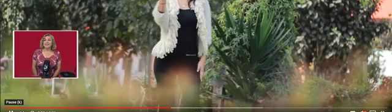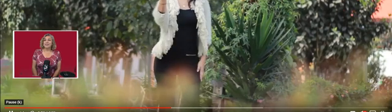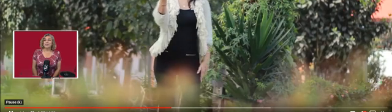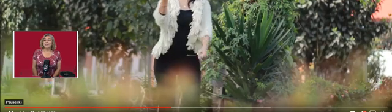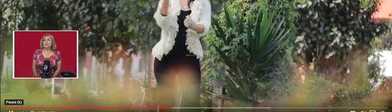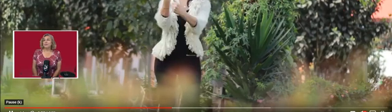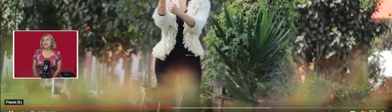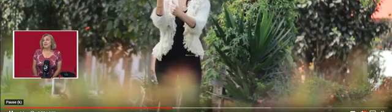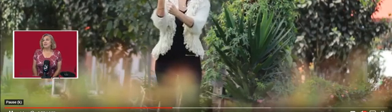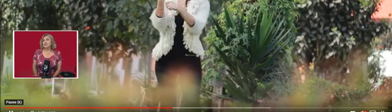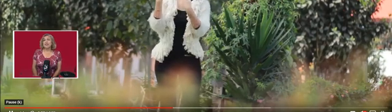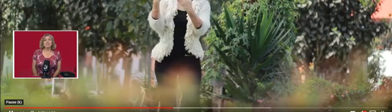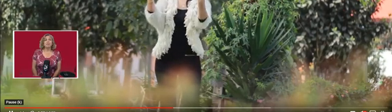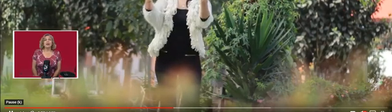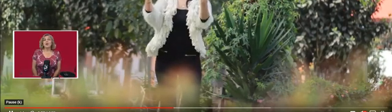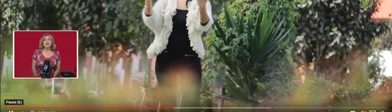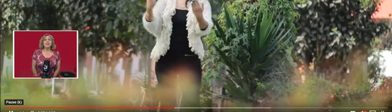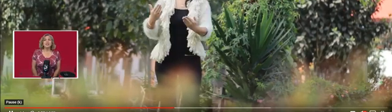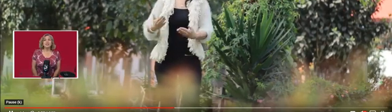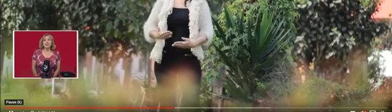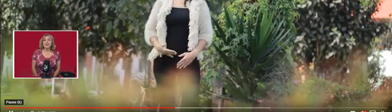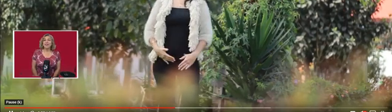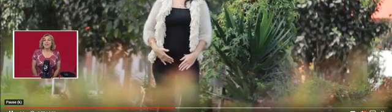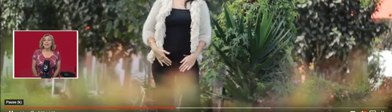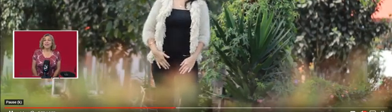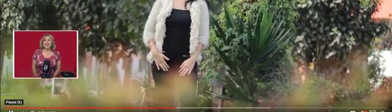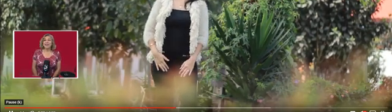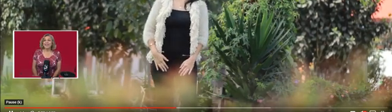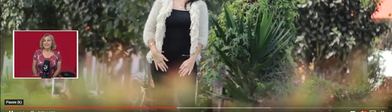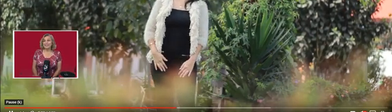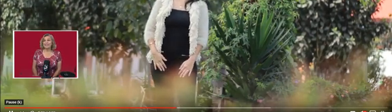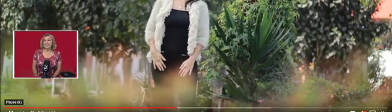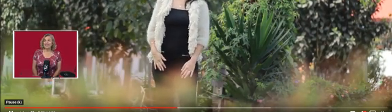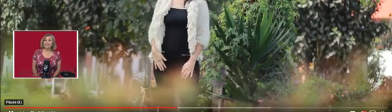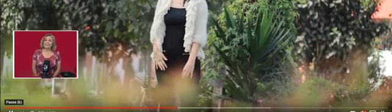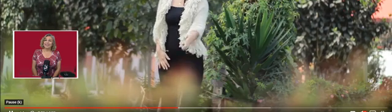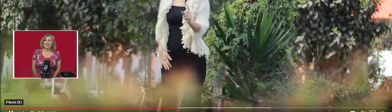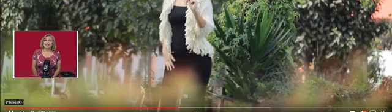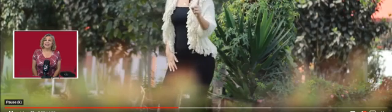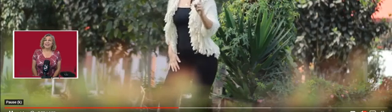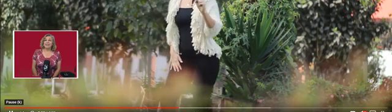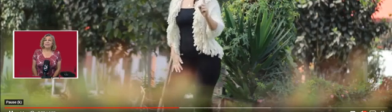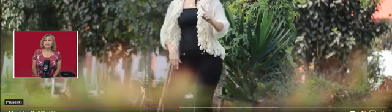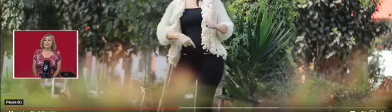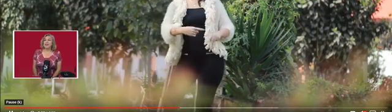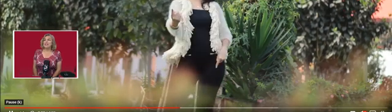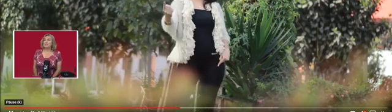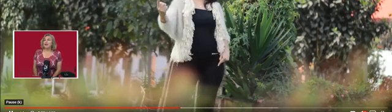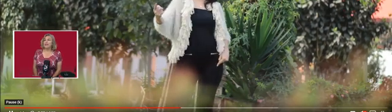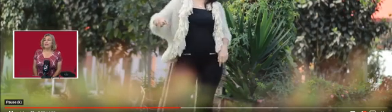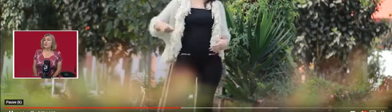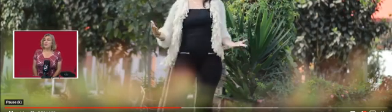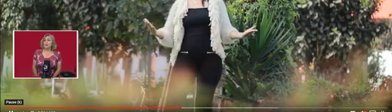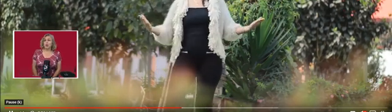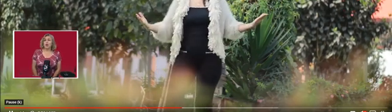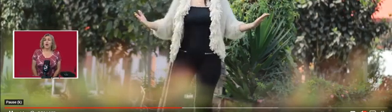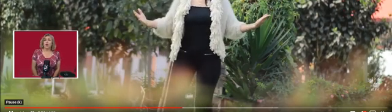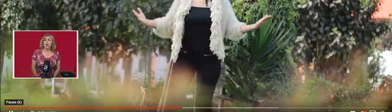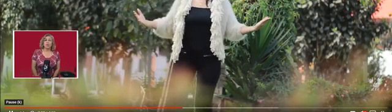sin querer meterme en la vida interna I do feel that there is, if I don't want, but I don't want to get involved in